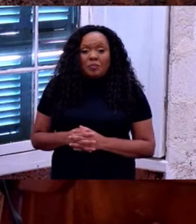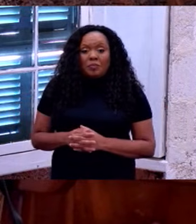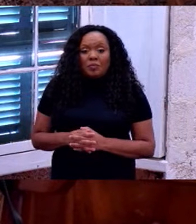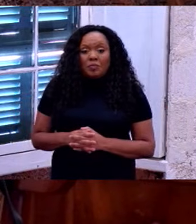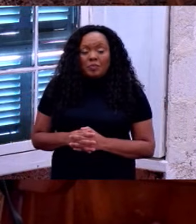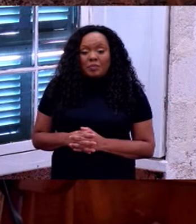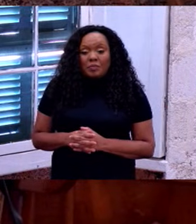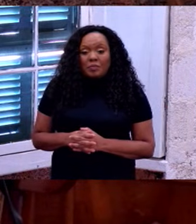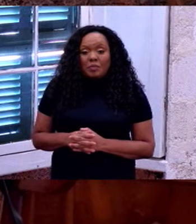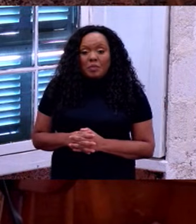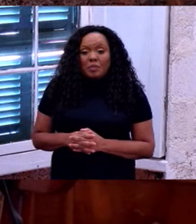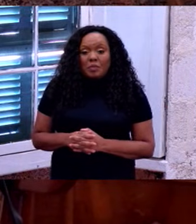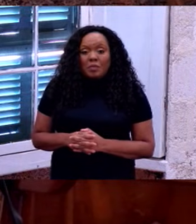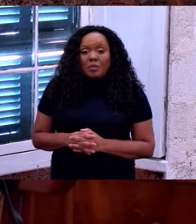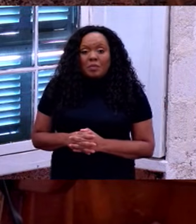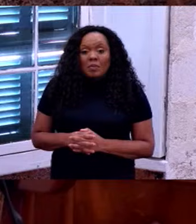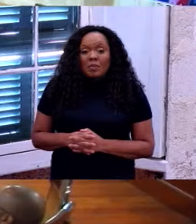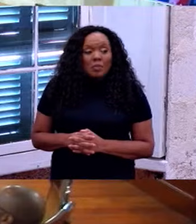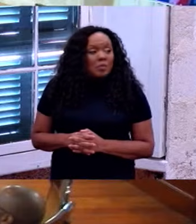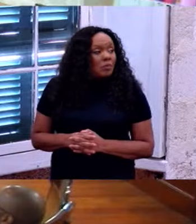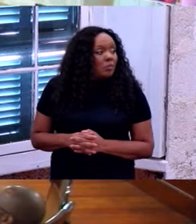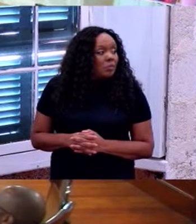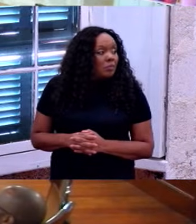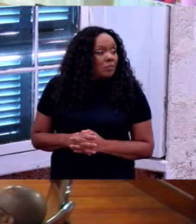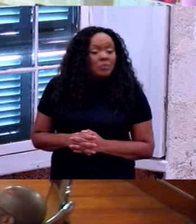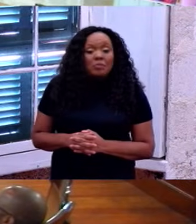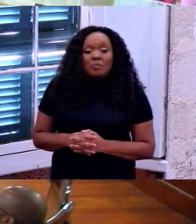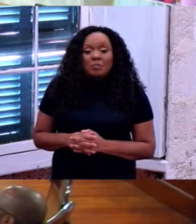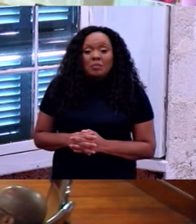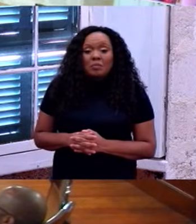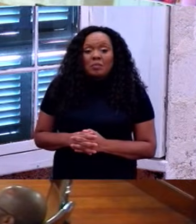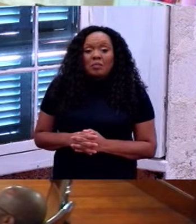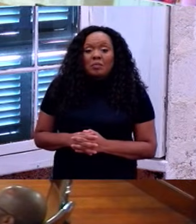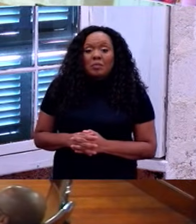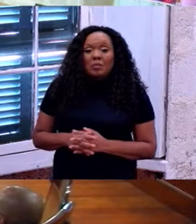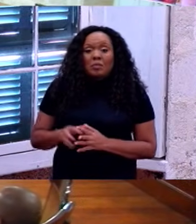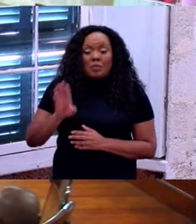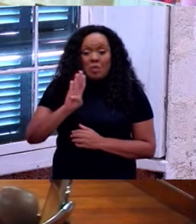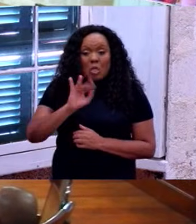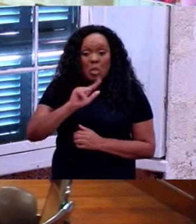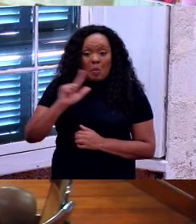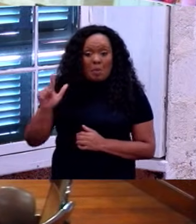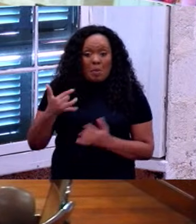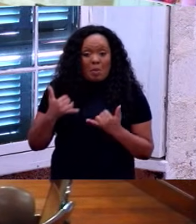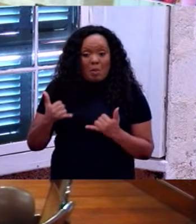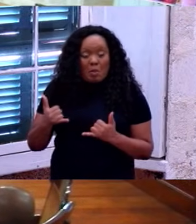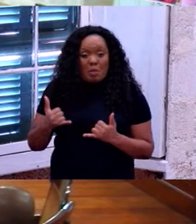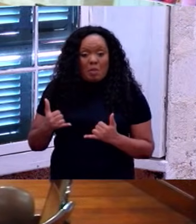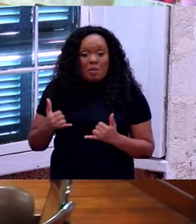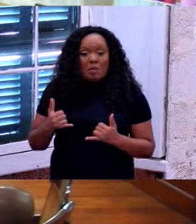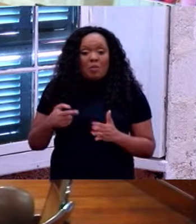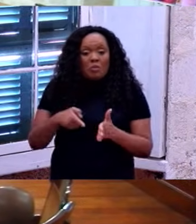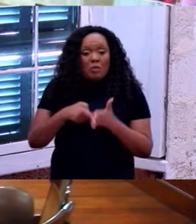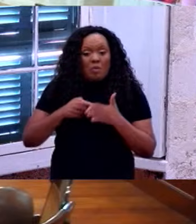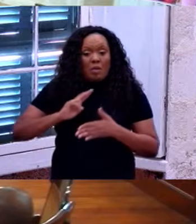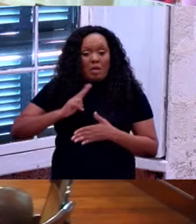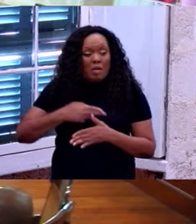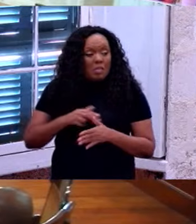bill under consideration requires us to pass an amendment to the